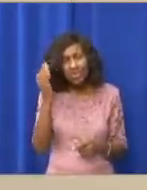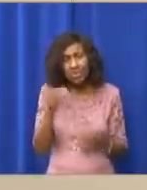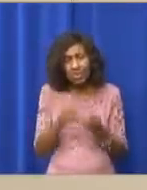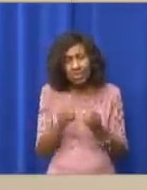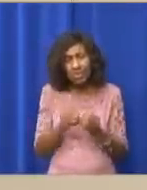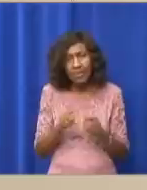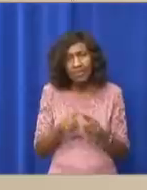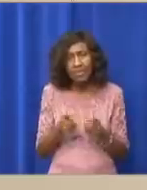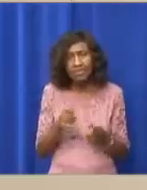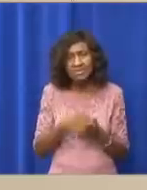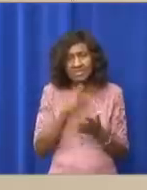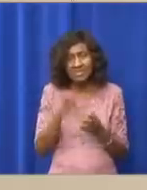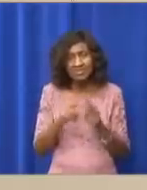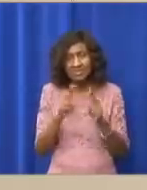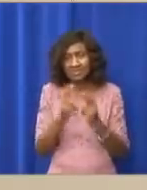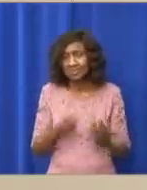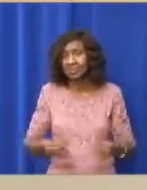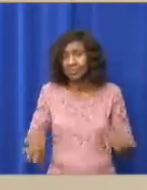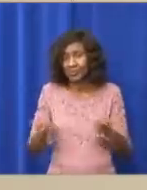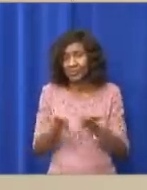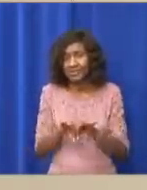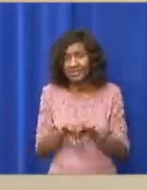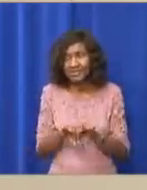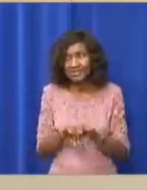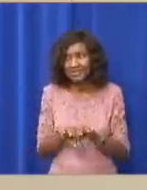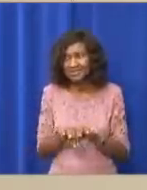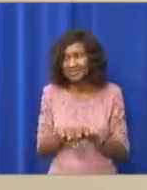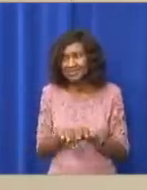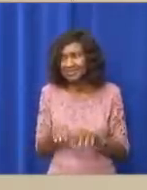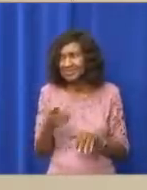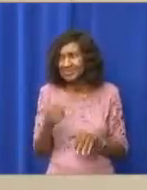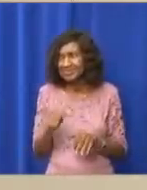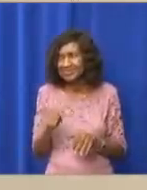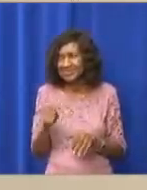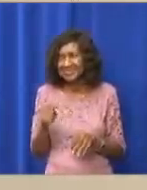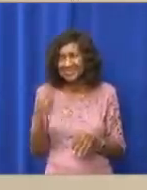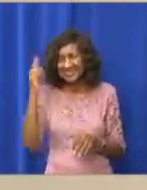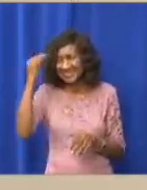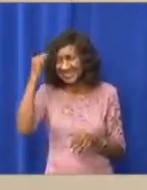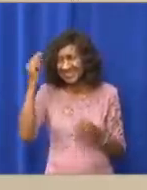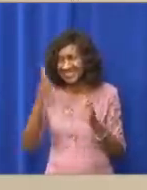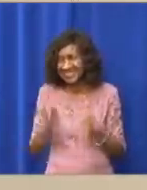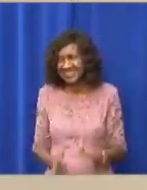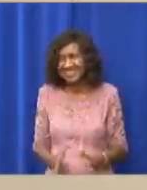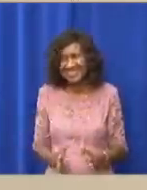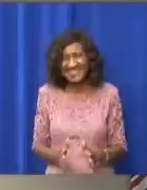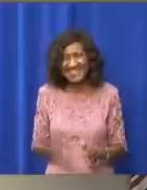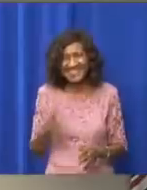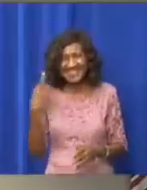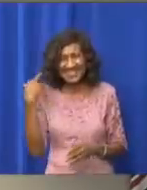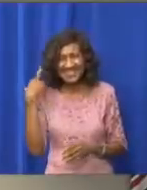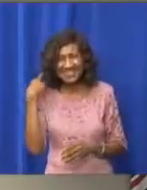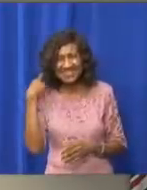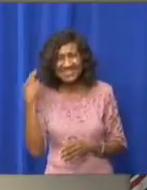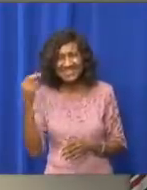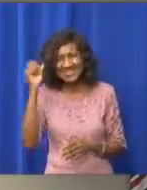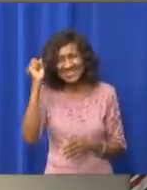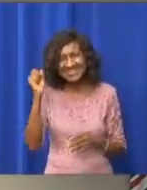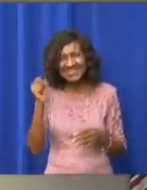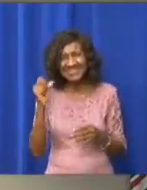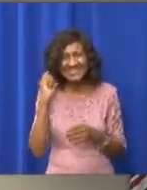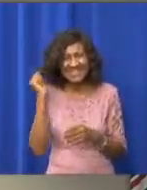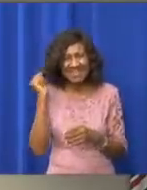most essential service. The governor has abilities that I don't have. He can cut his own hair.